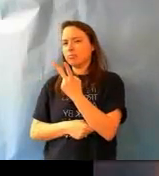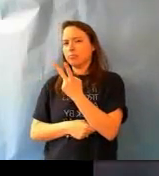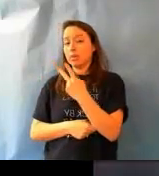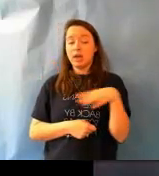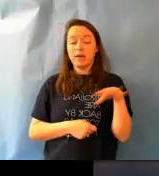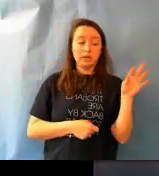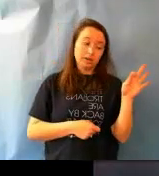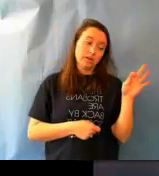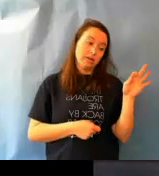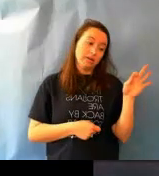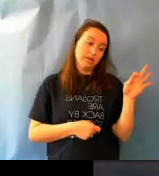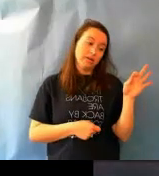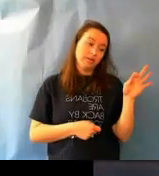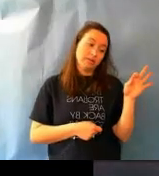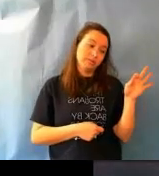had 9,